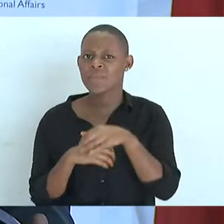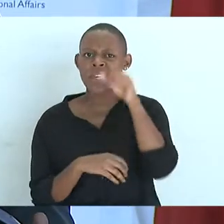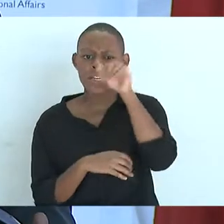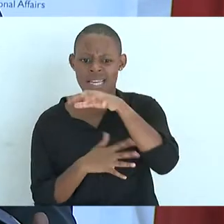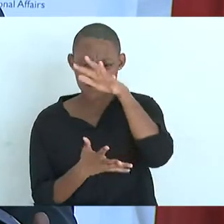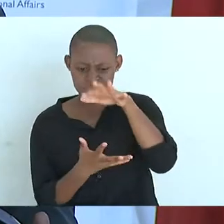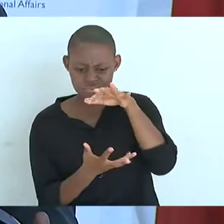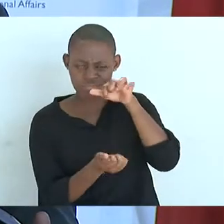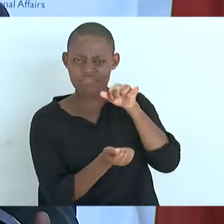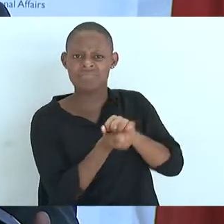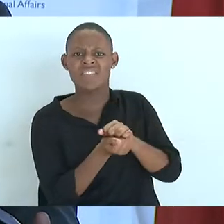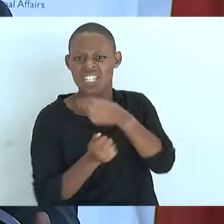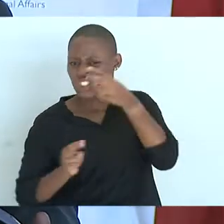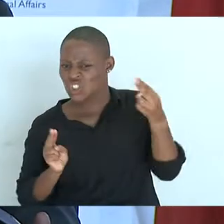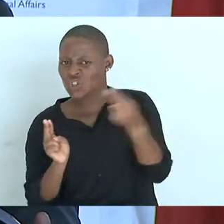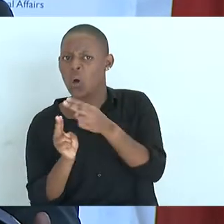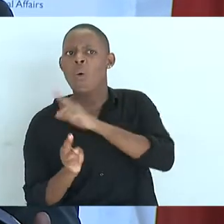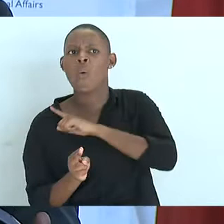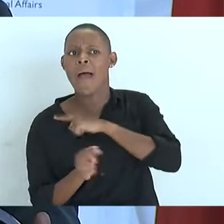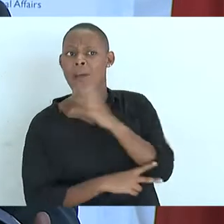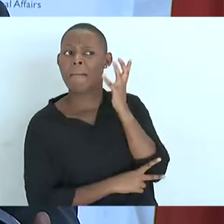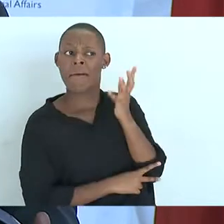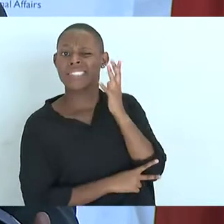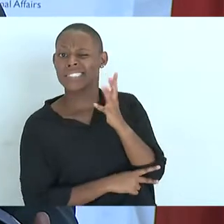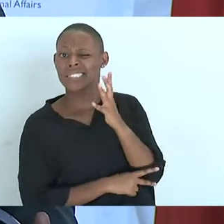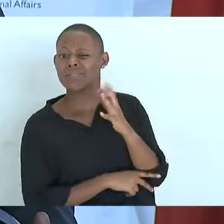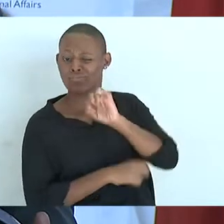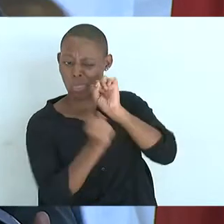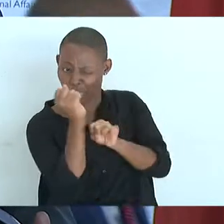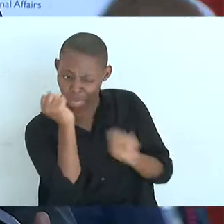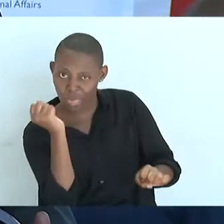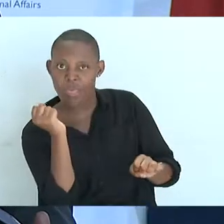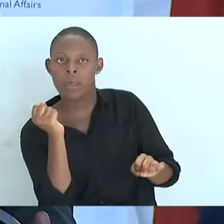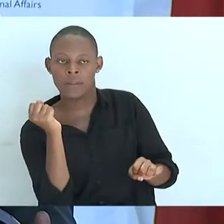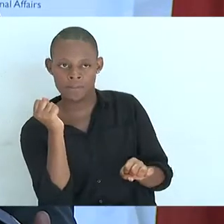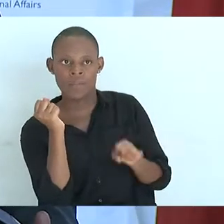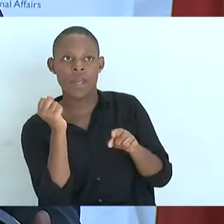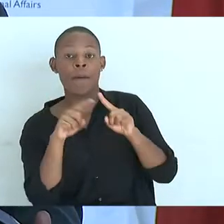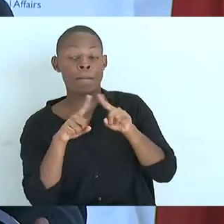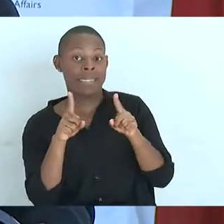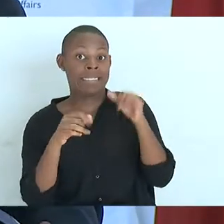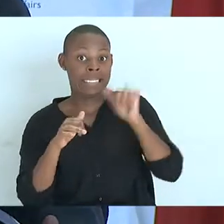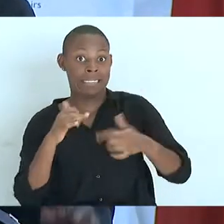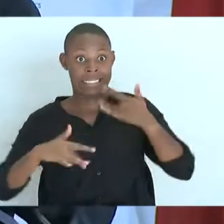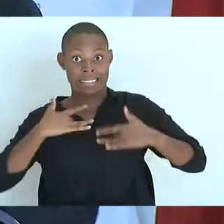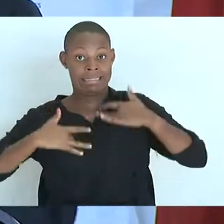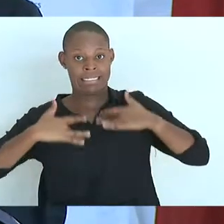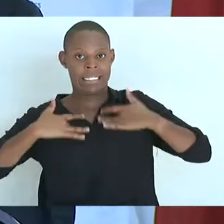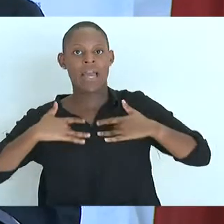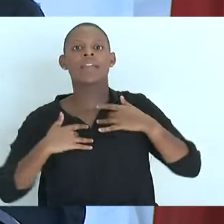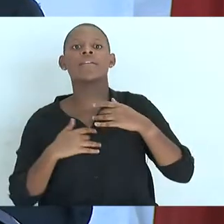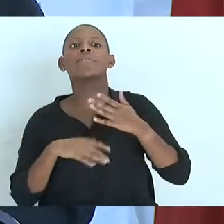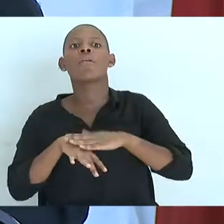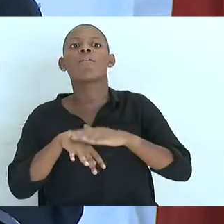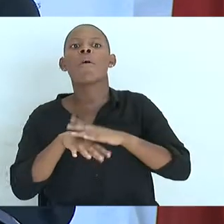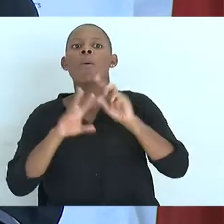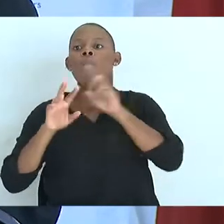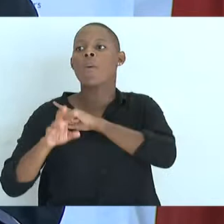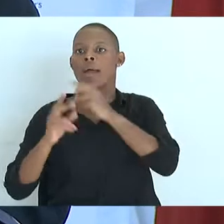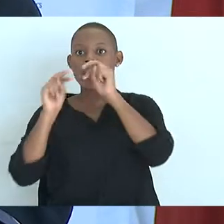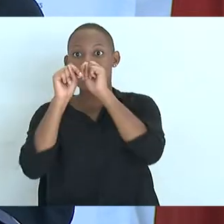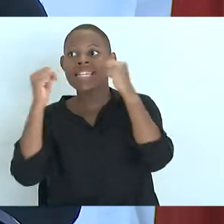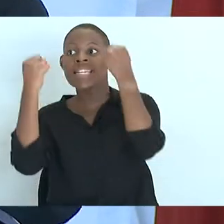lengthy presentations, but I think it's been very exciting for our national leadership to